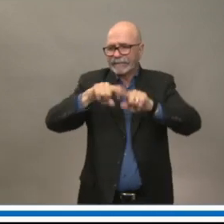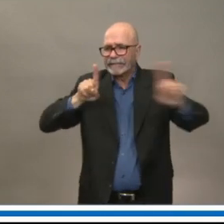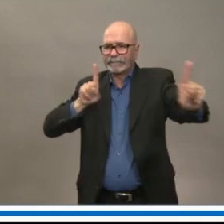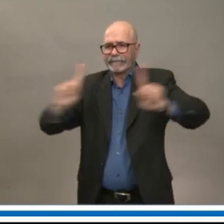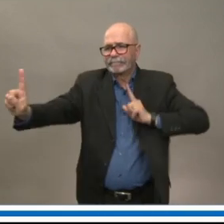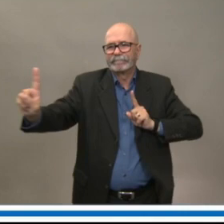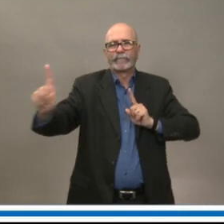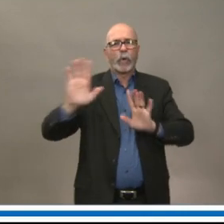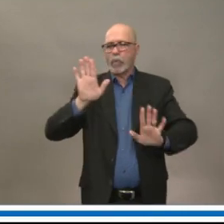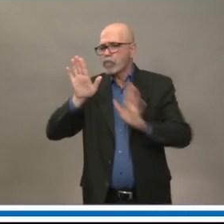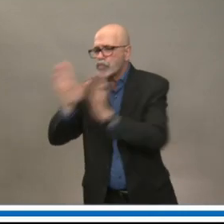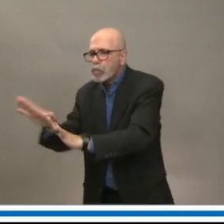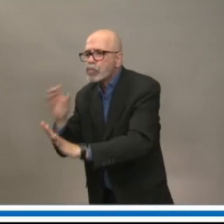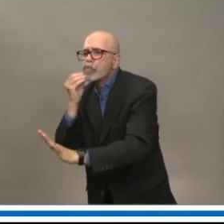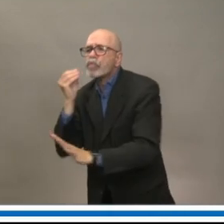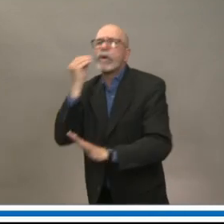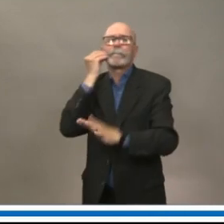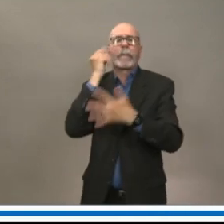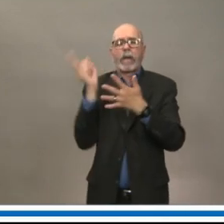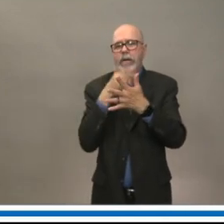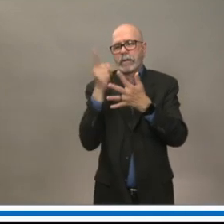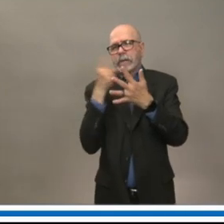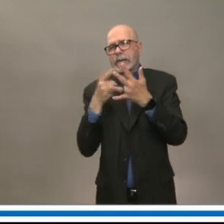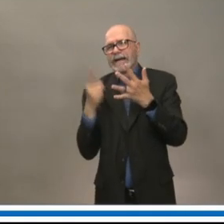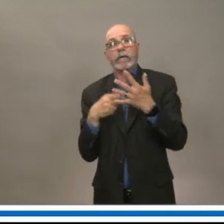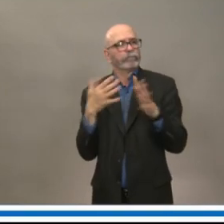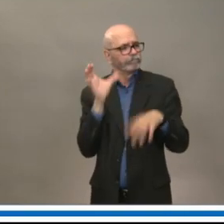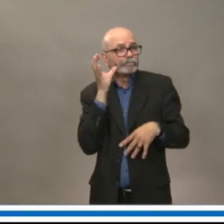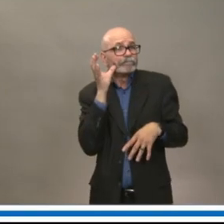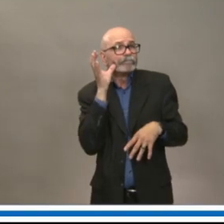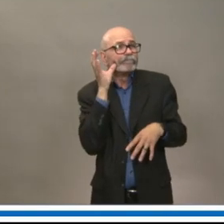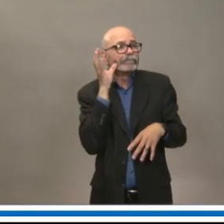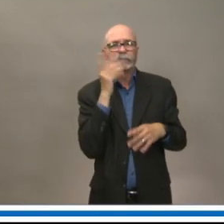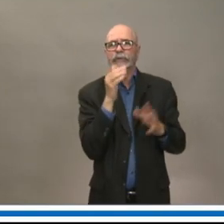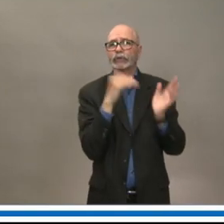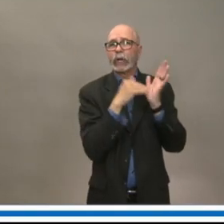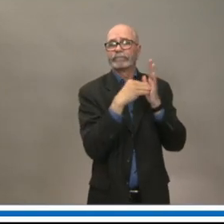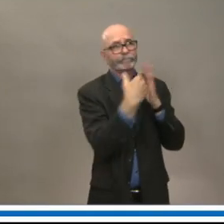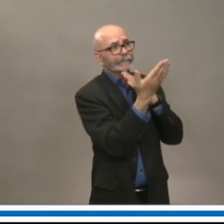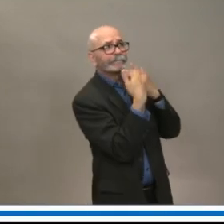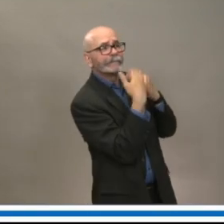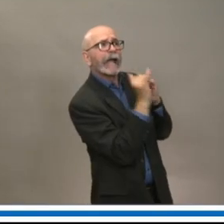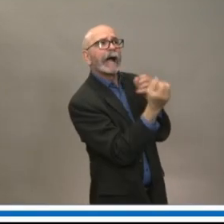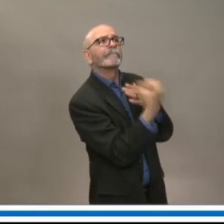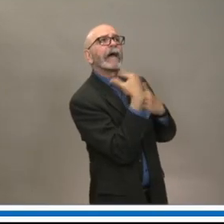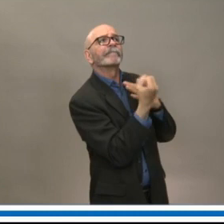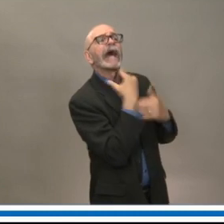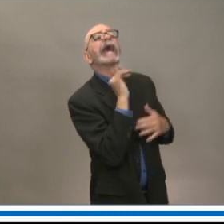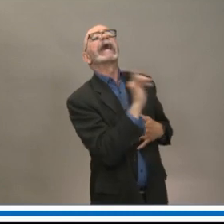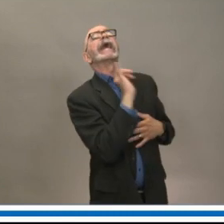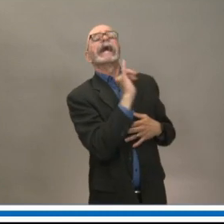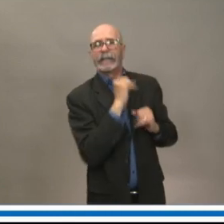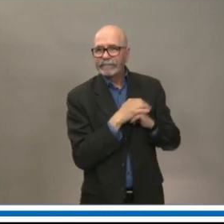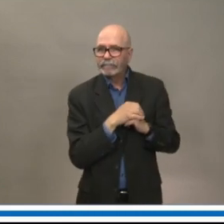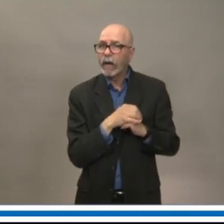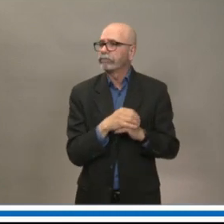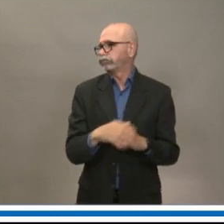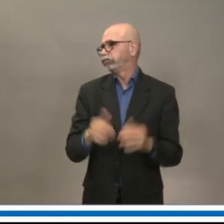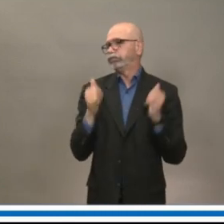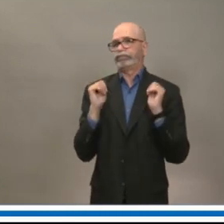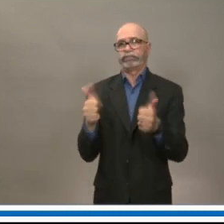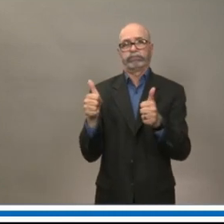sticking with the strong public health measures, staying home, gathering in groups of 5 or less, only when